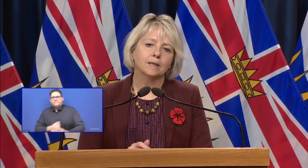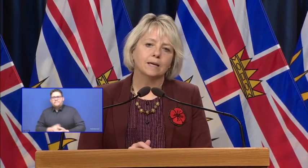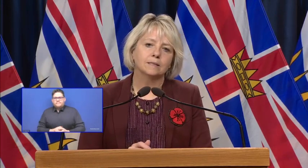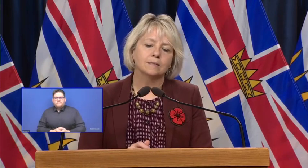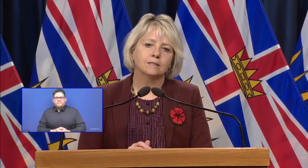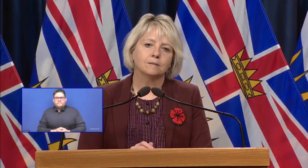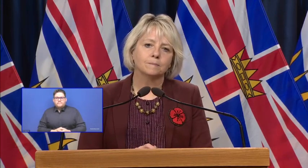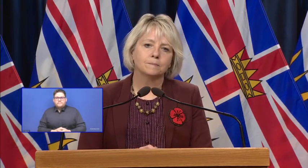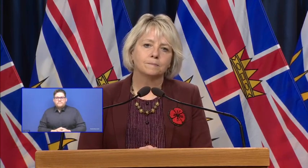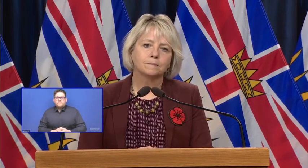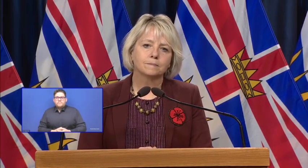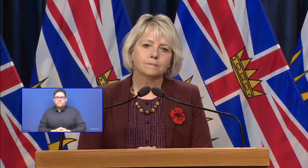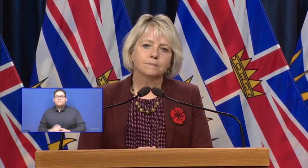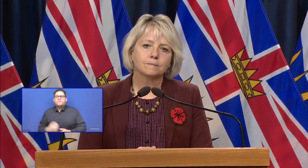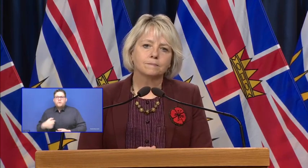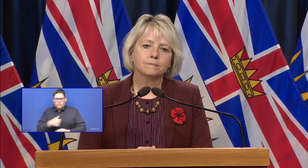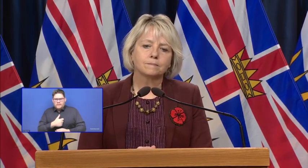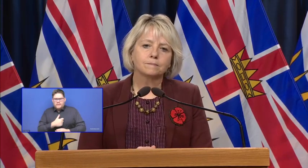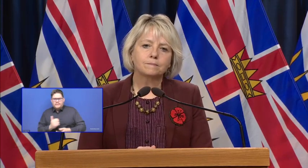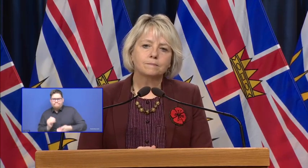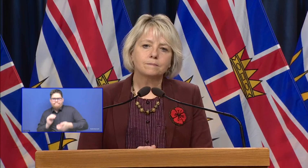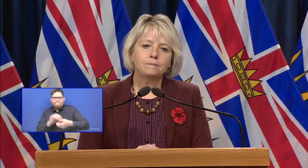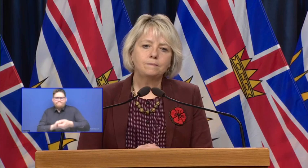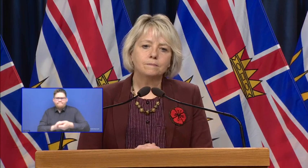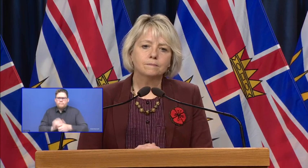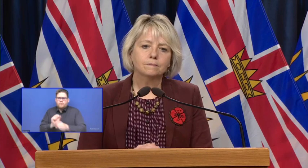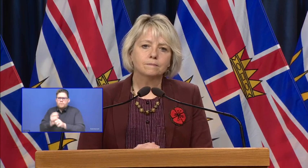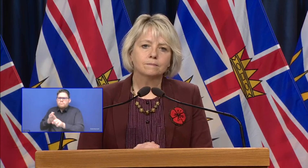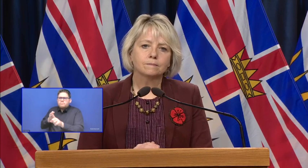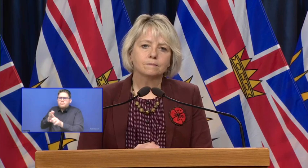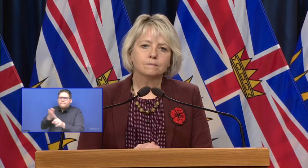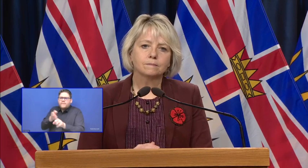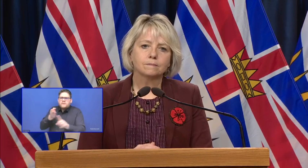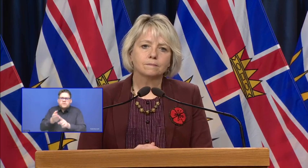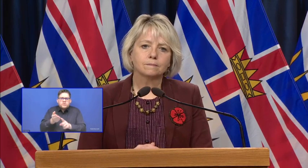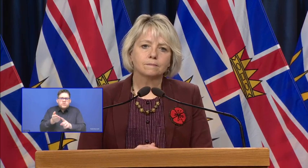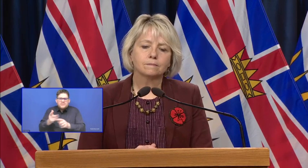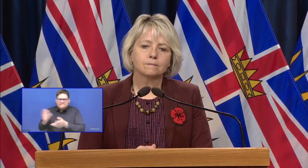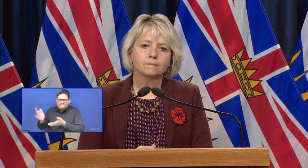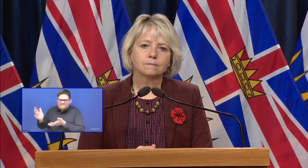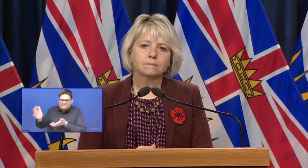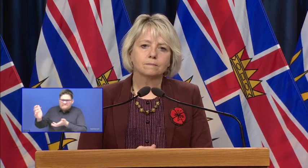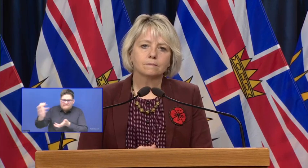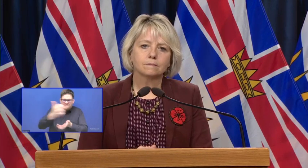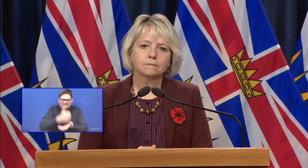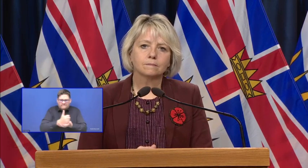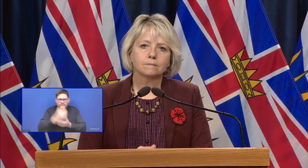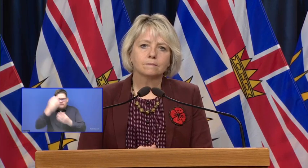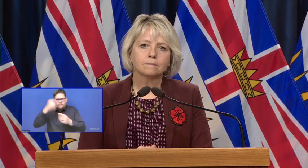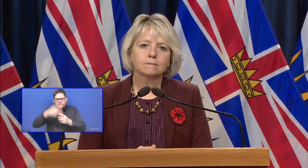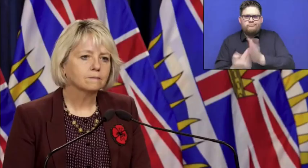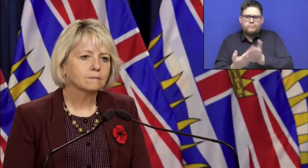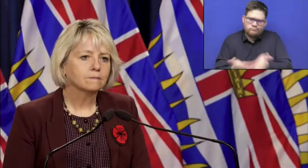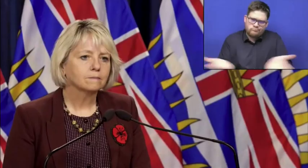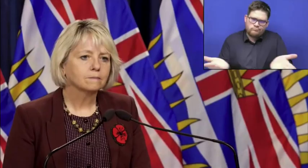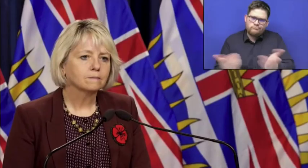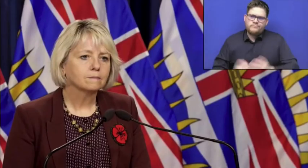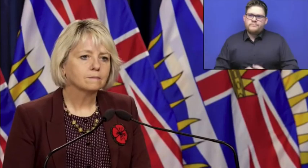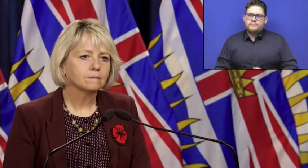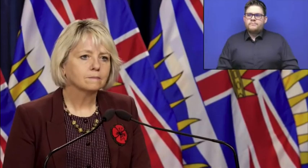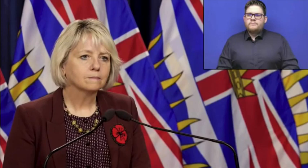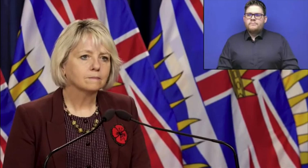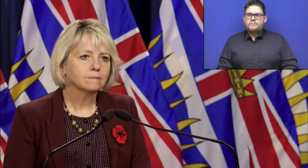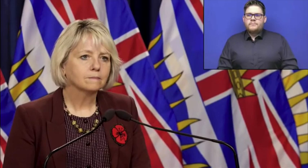need to make that decision. Our last question today goes to Belpiri, CBC. Please go ahead. Hi there.